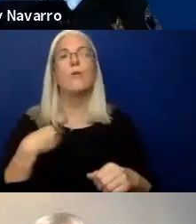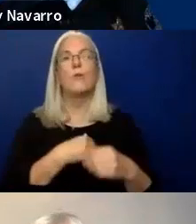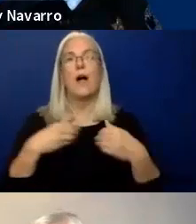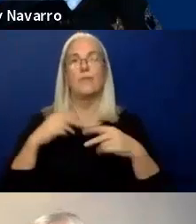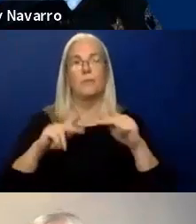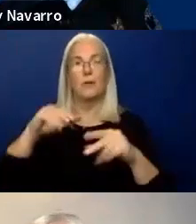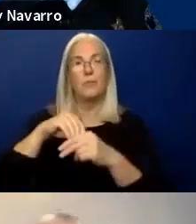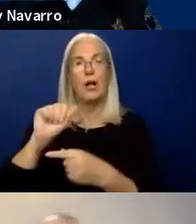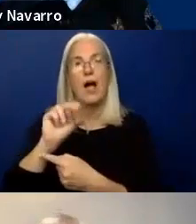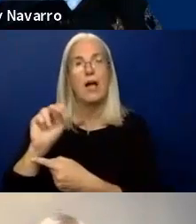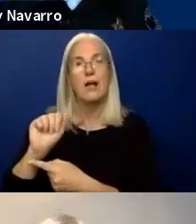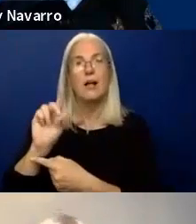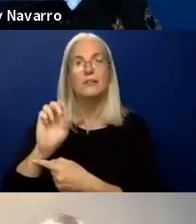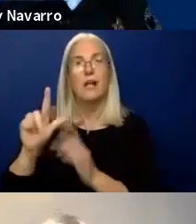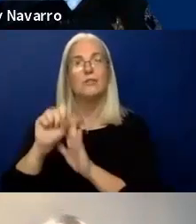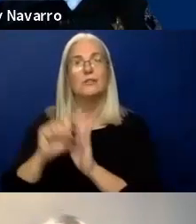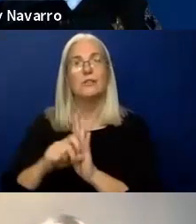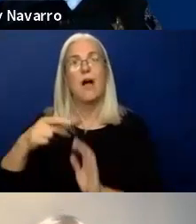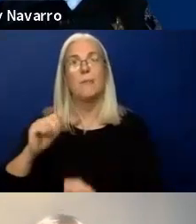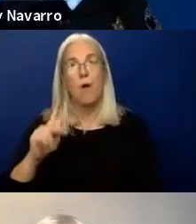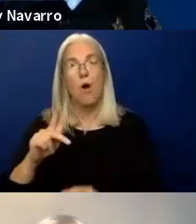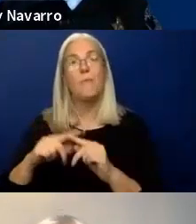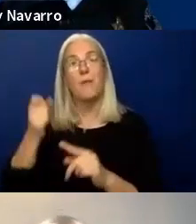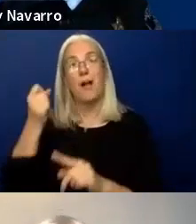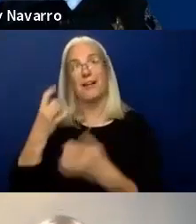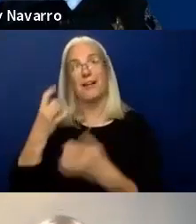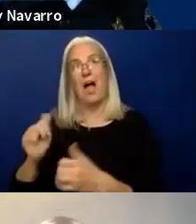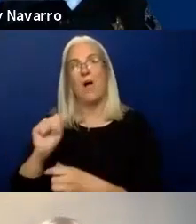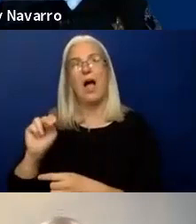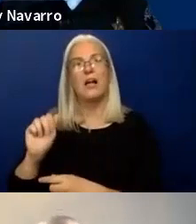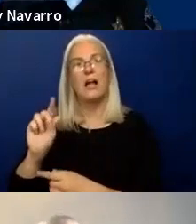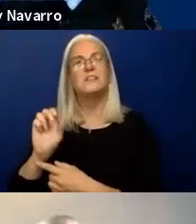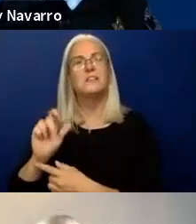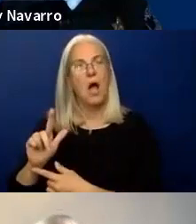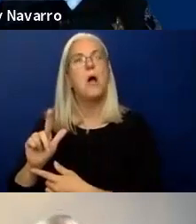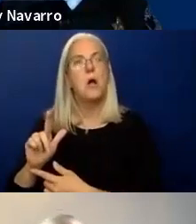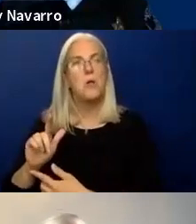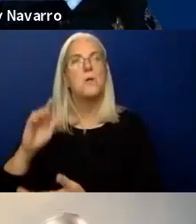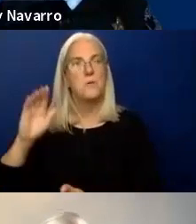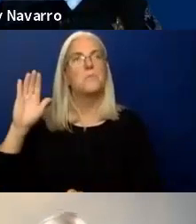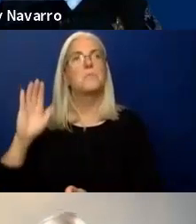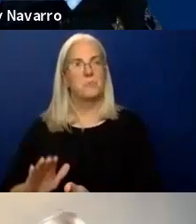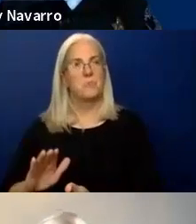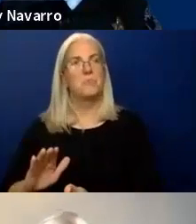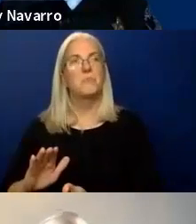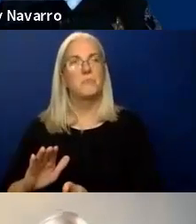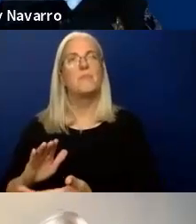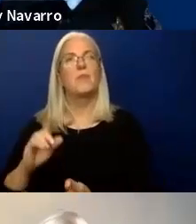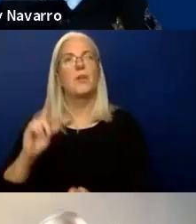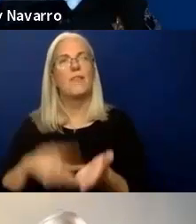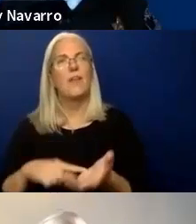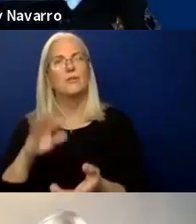about Annandale just because it is below that 1,000-foot elevation mark, and so that shouldn't be an